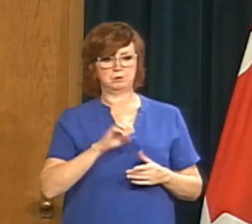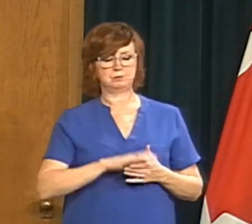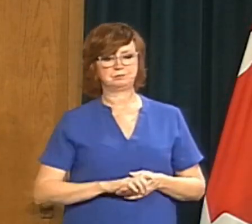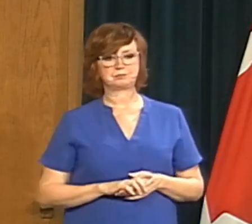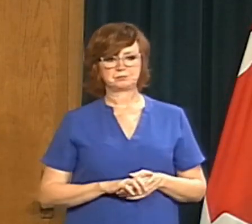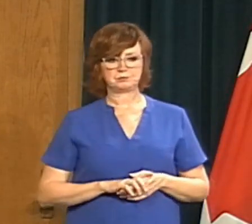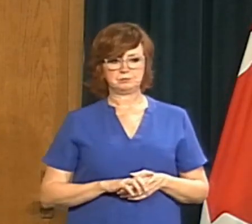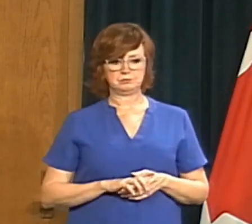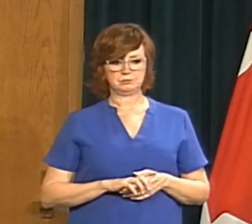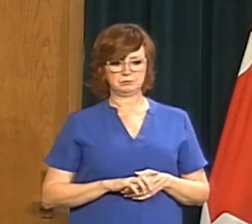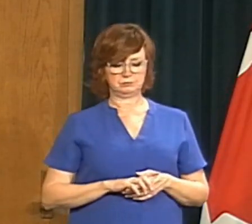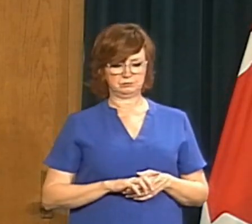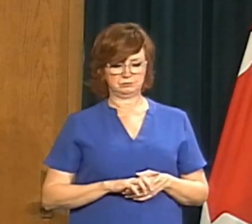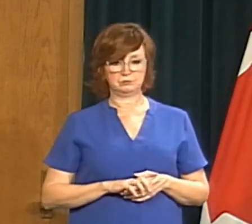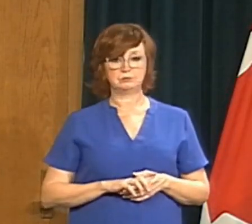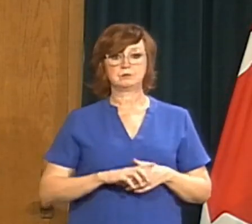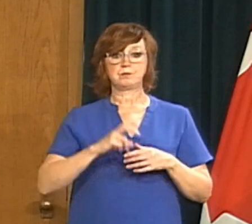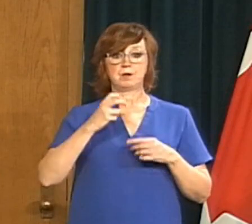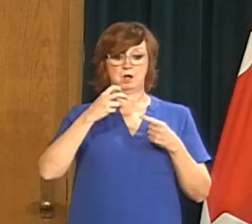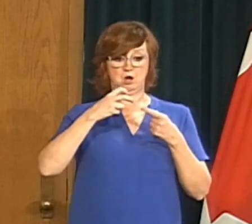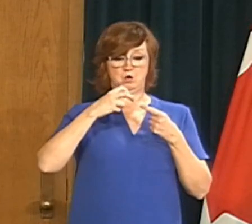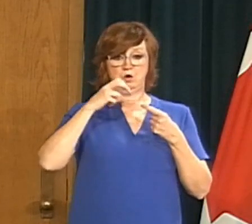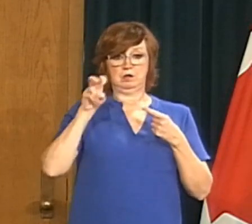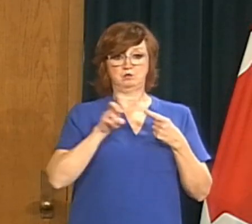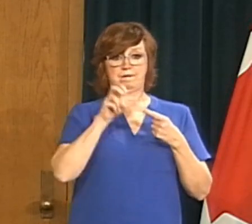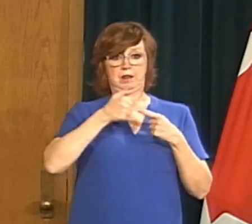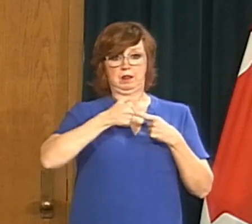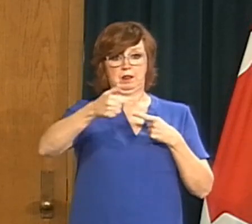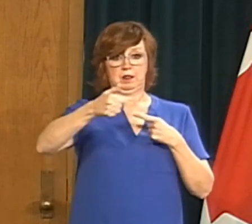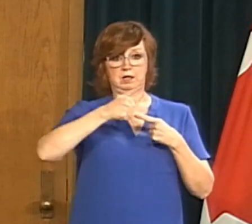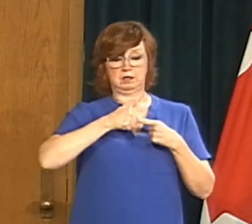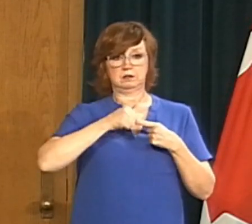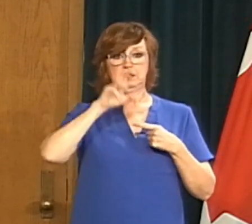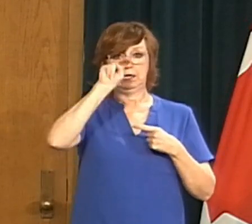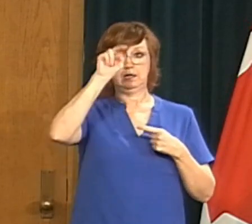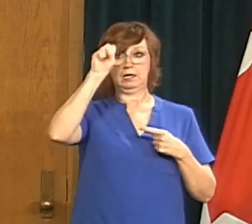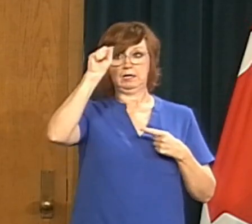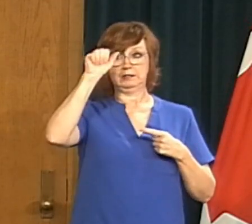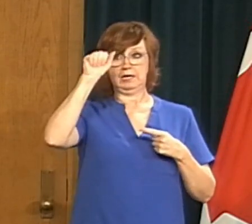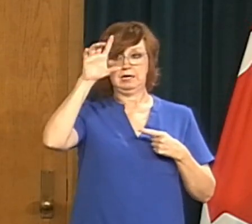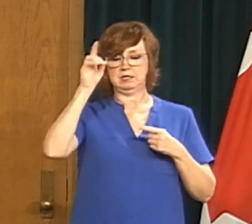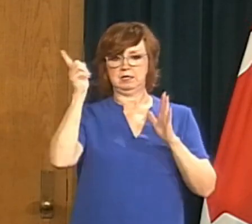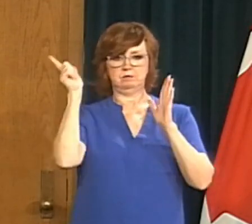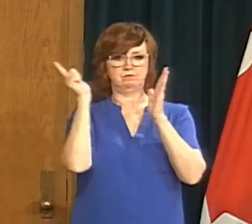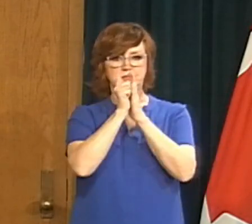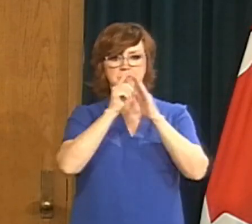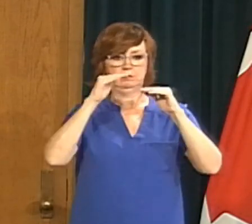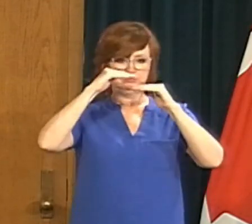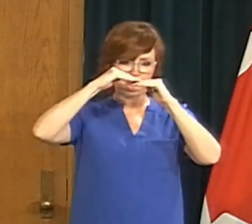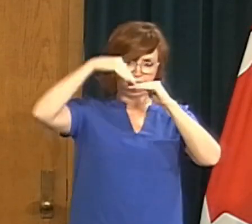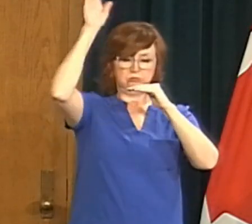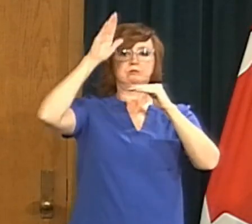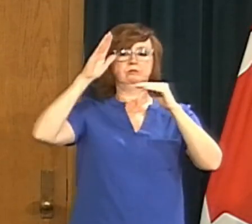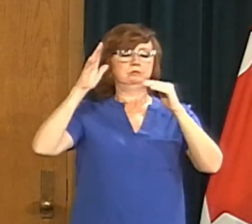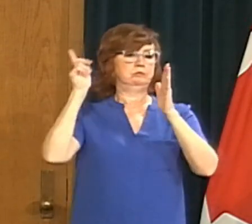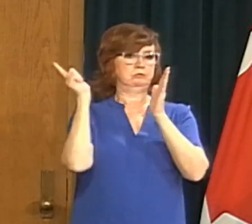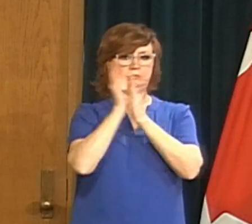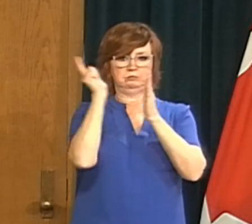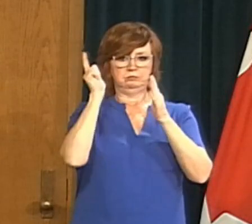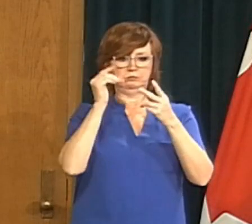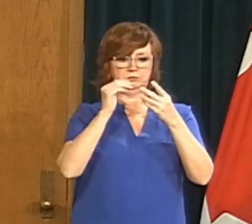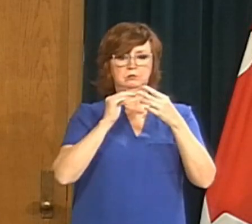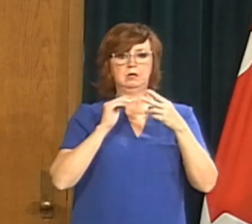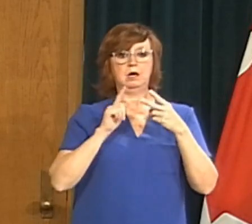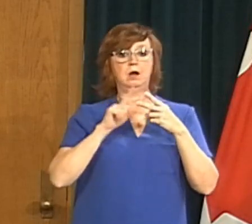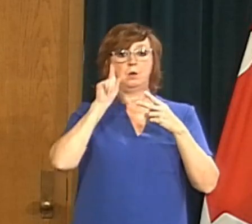Now, non-critical travel has been banned outside of the NSAD, and pretty strict restrictions on travel